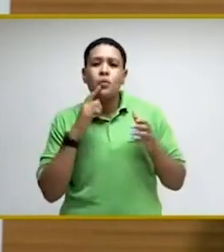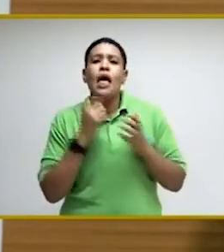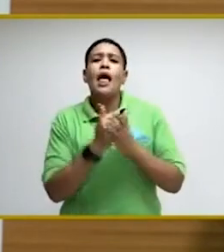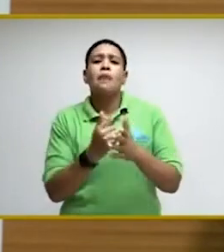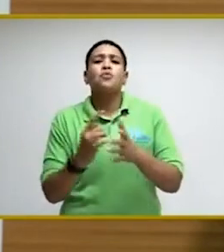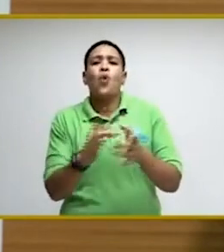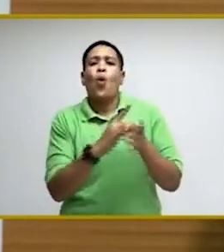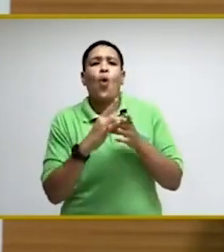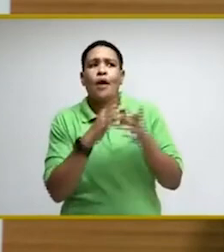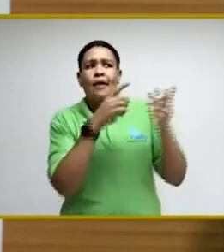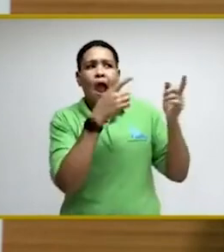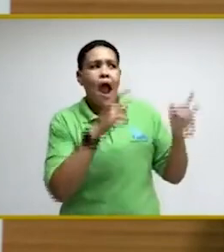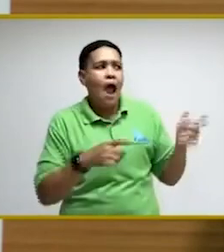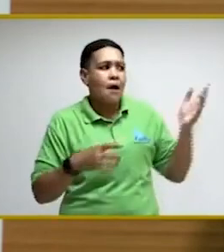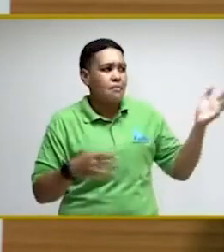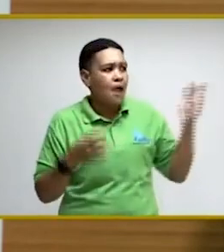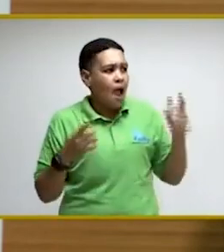effort